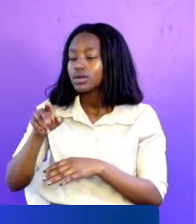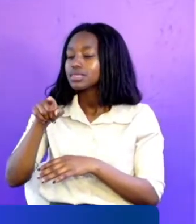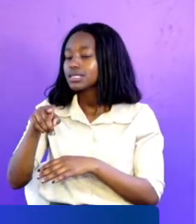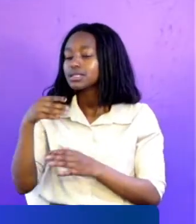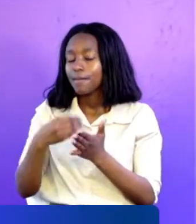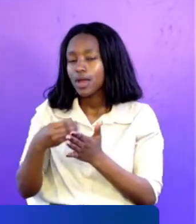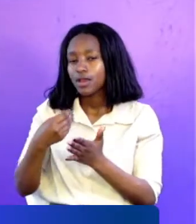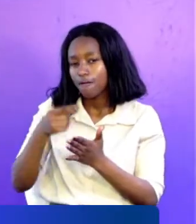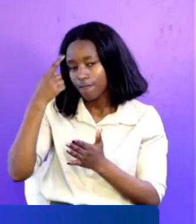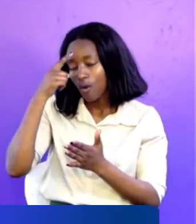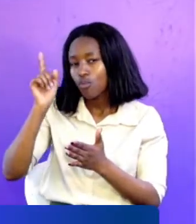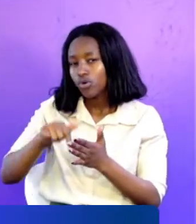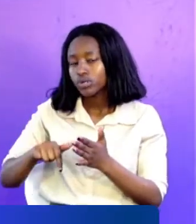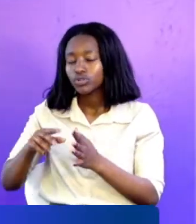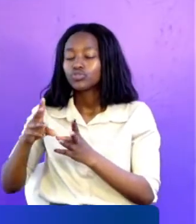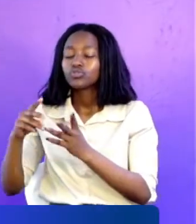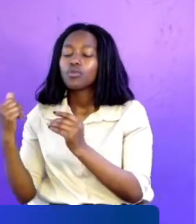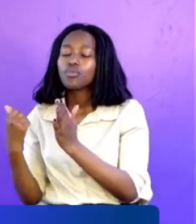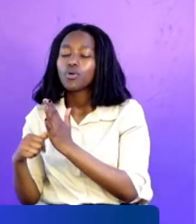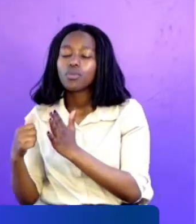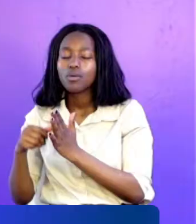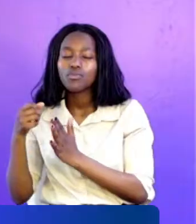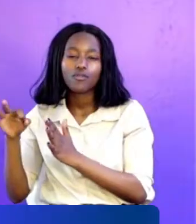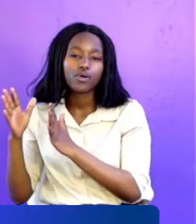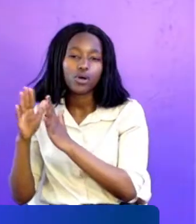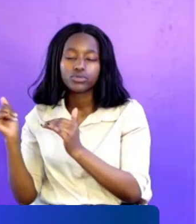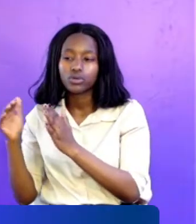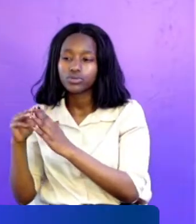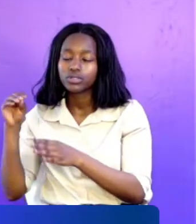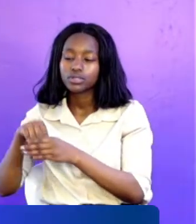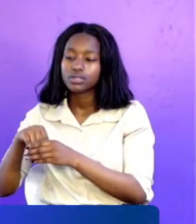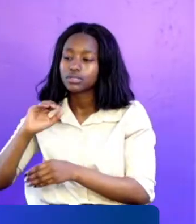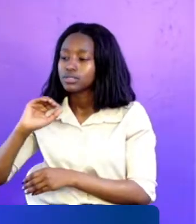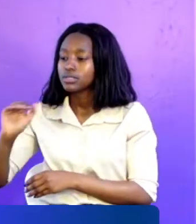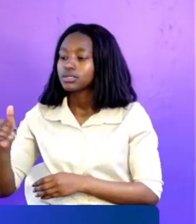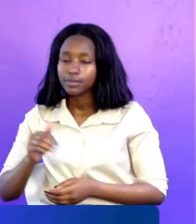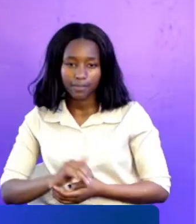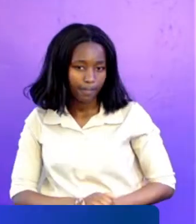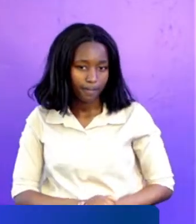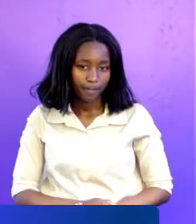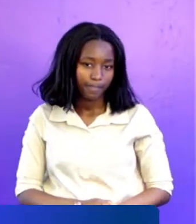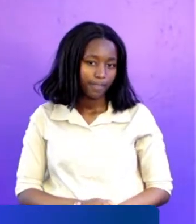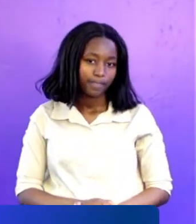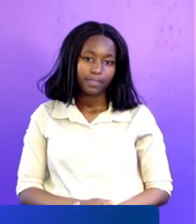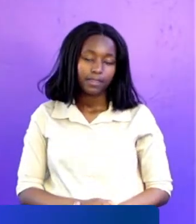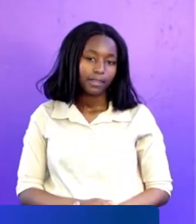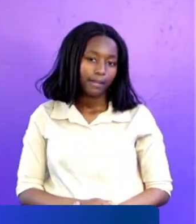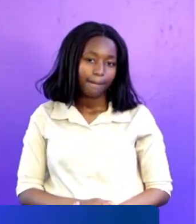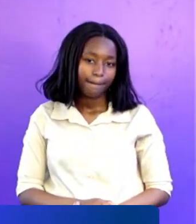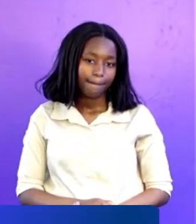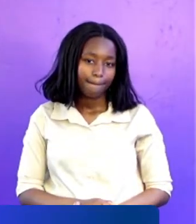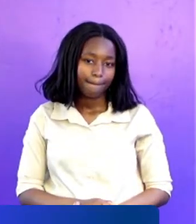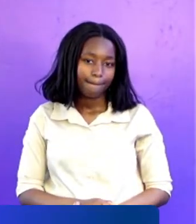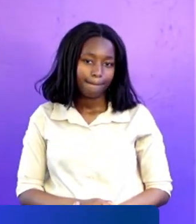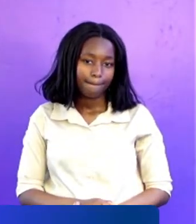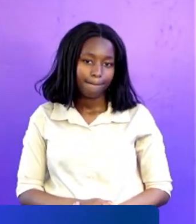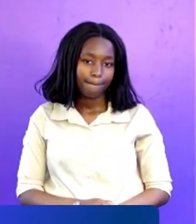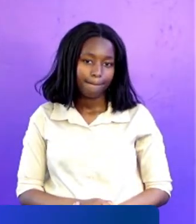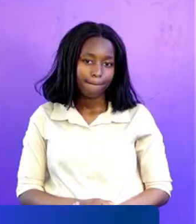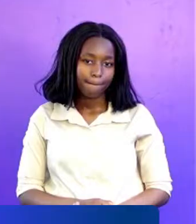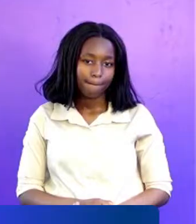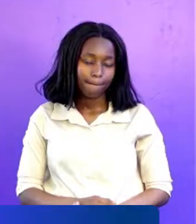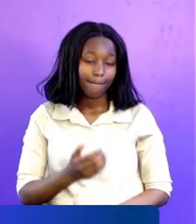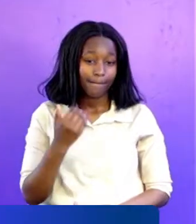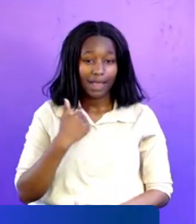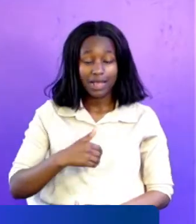unavailability of housing in the city? Alan, it was very clear that the issue we are talking about the house deficit in the urban